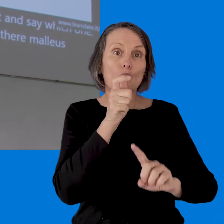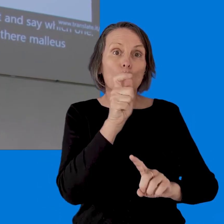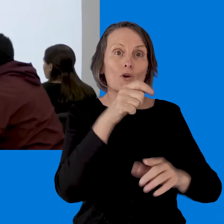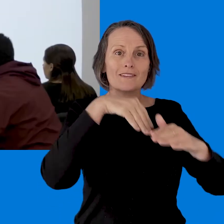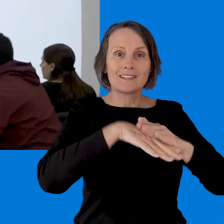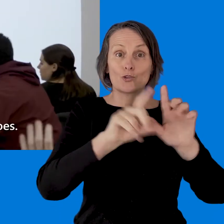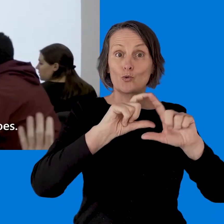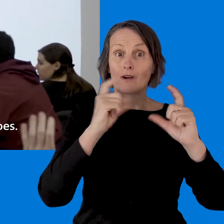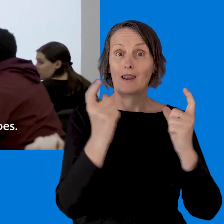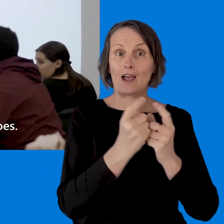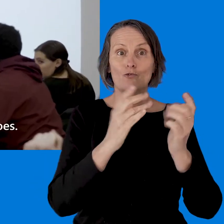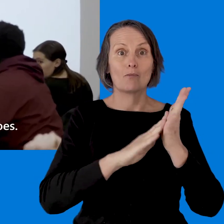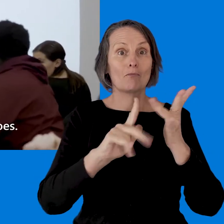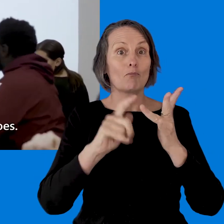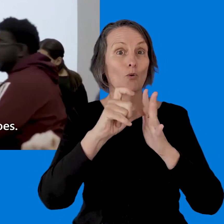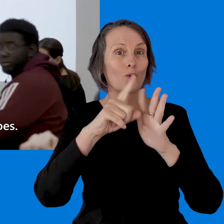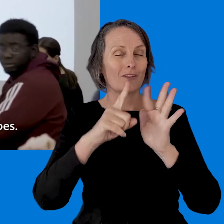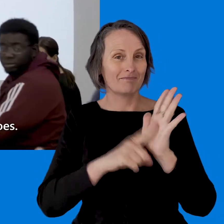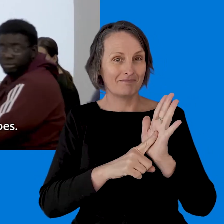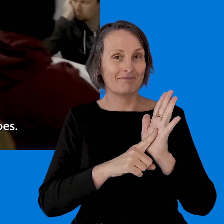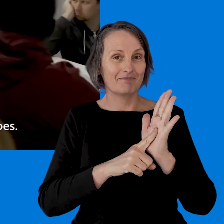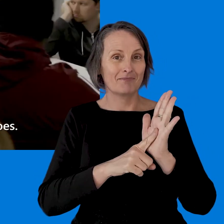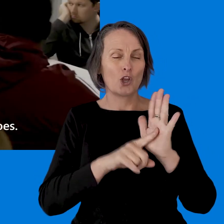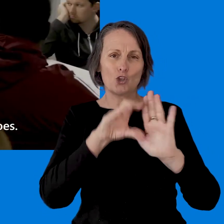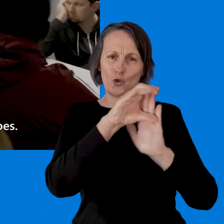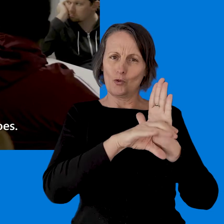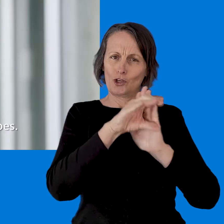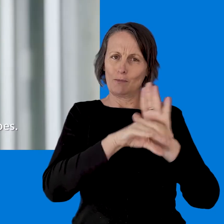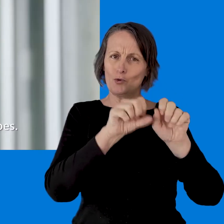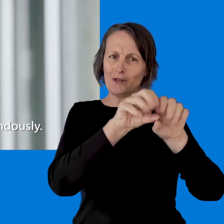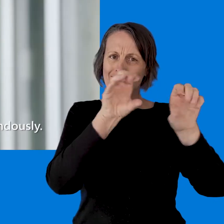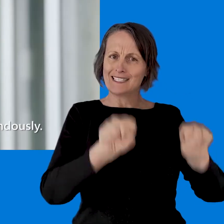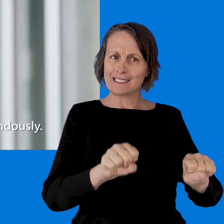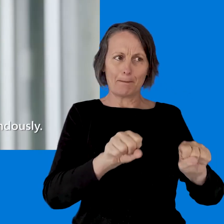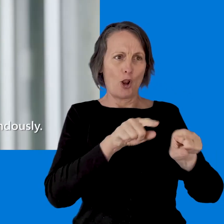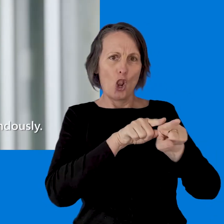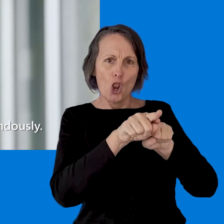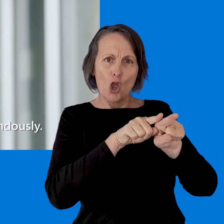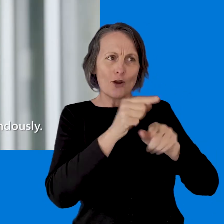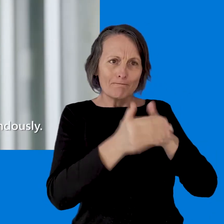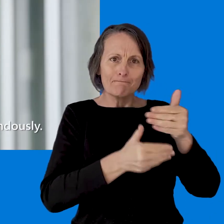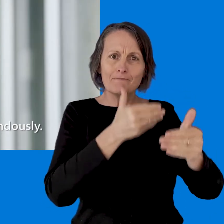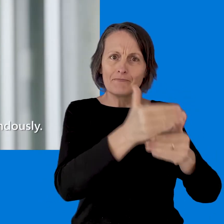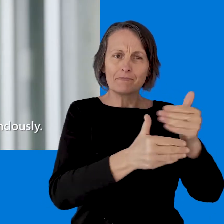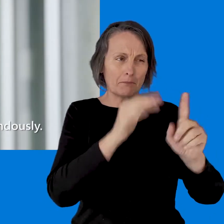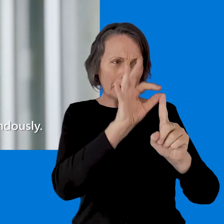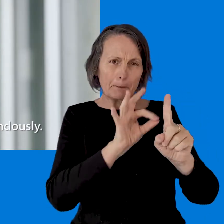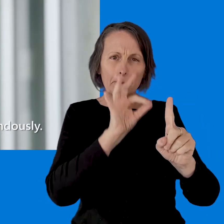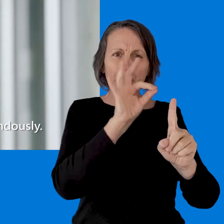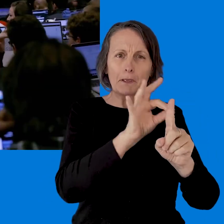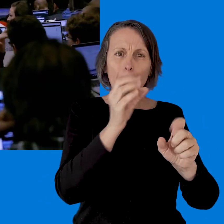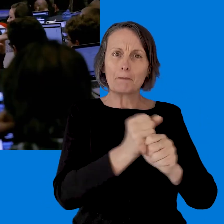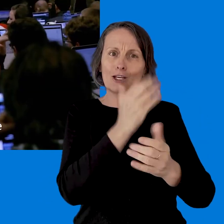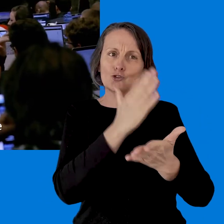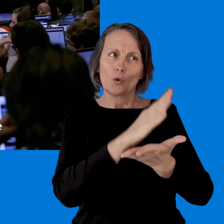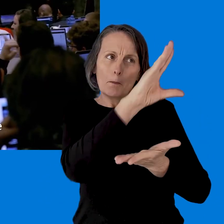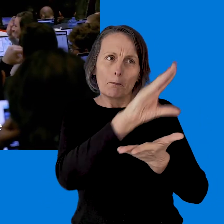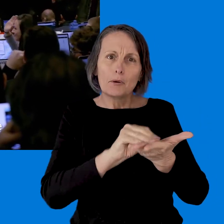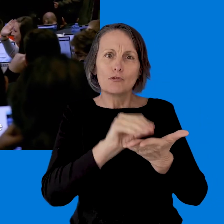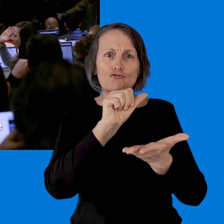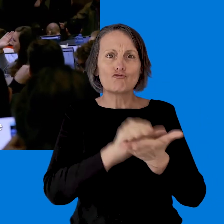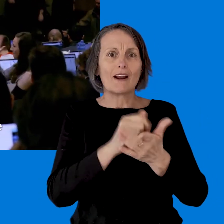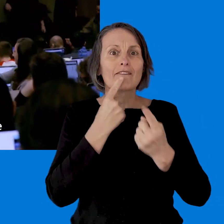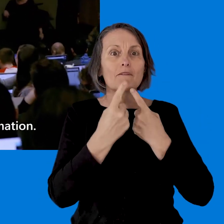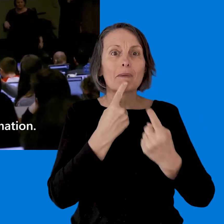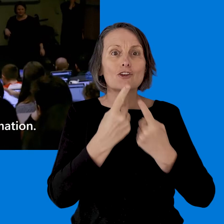models. So the system is, quote, learning as it goes, and the accuracy has improved tremendously. Students can